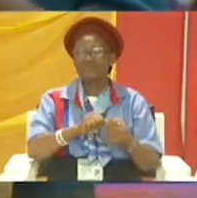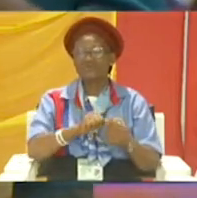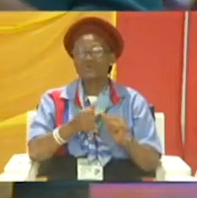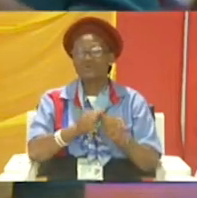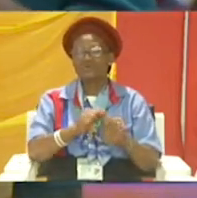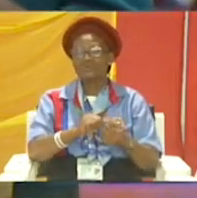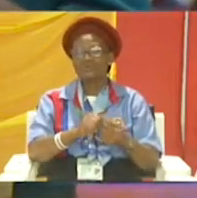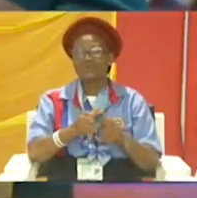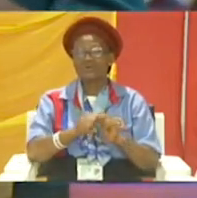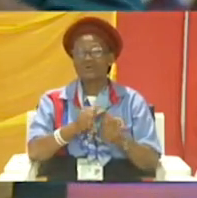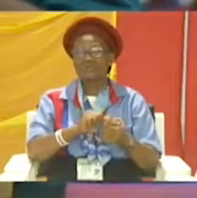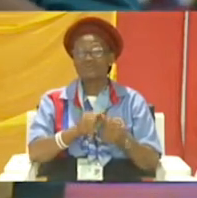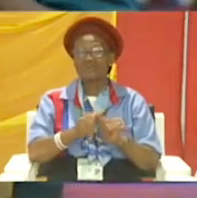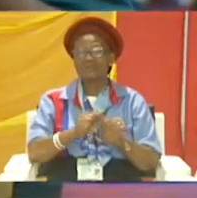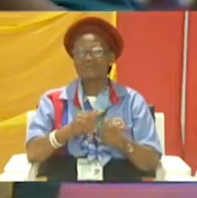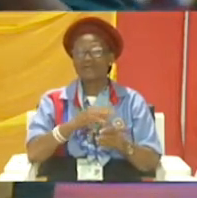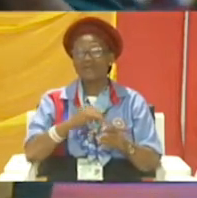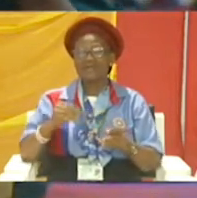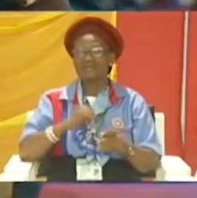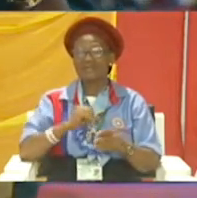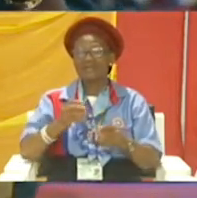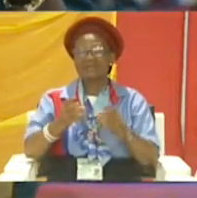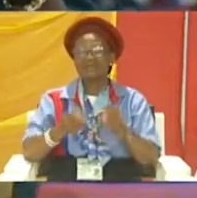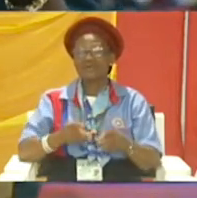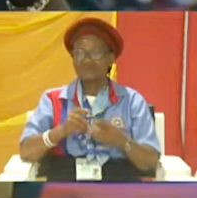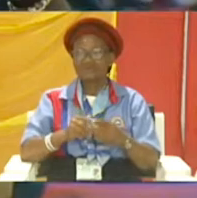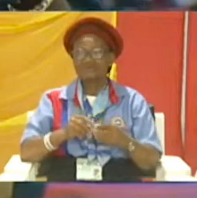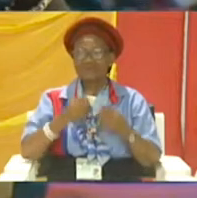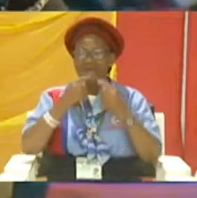And I want to decree to